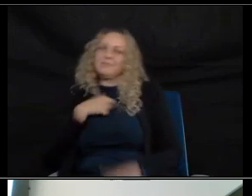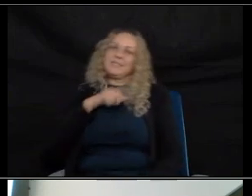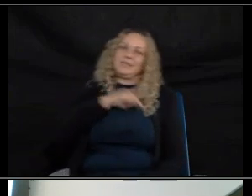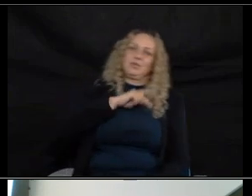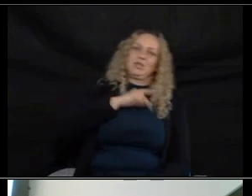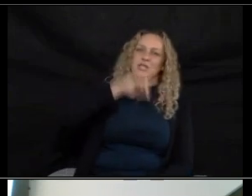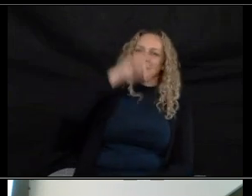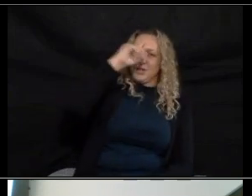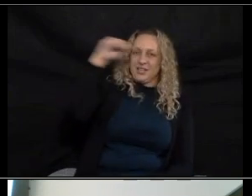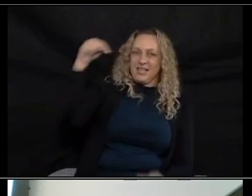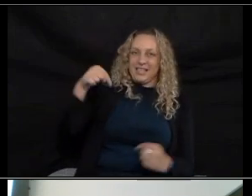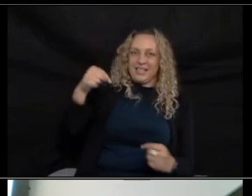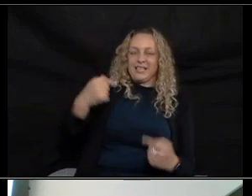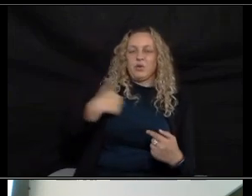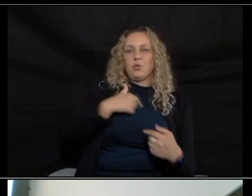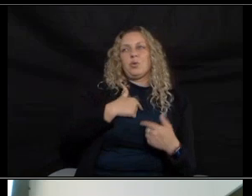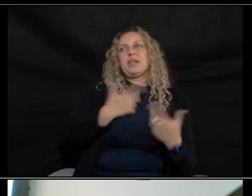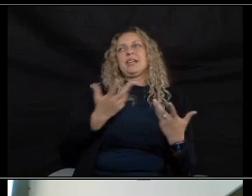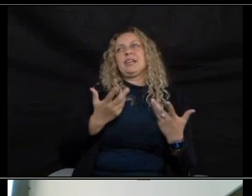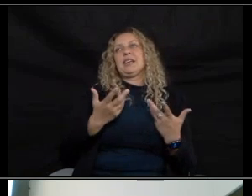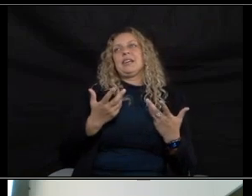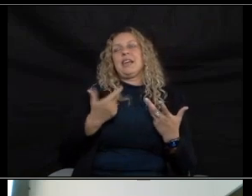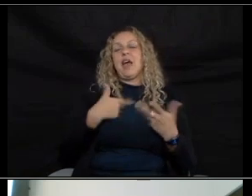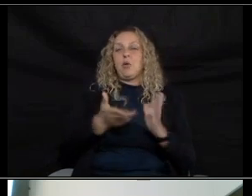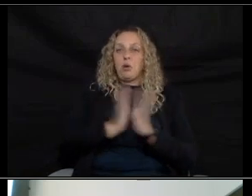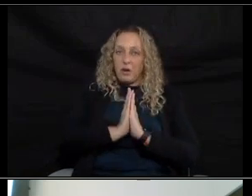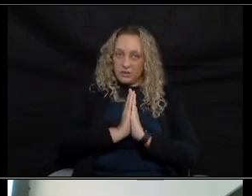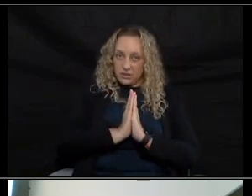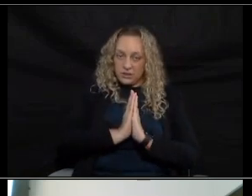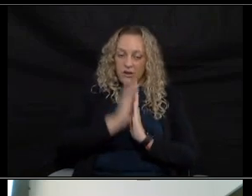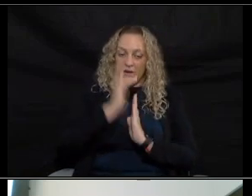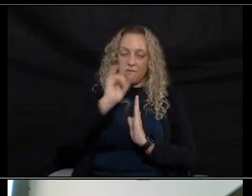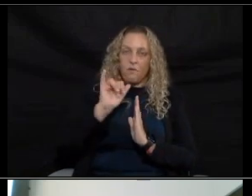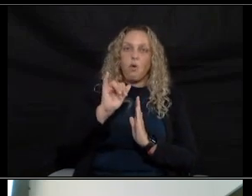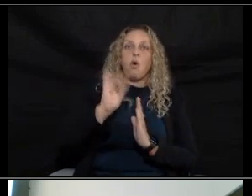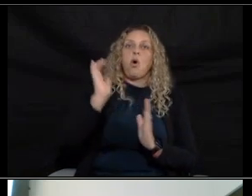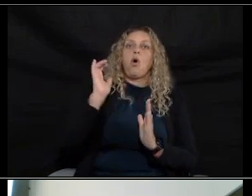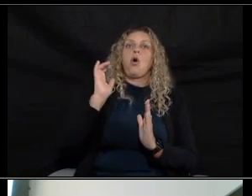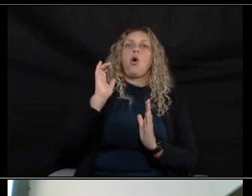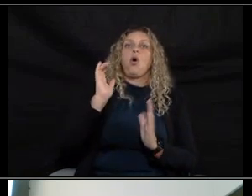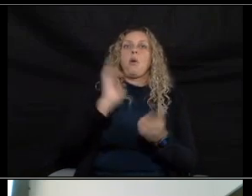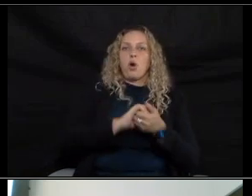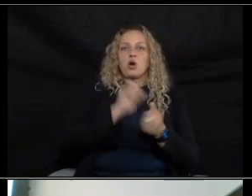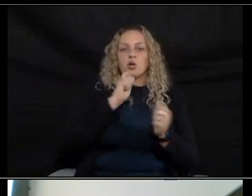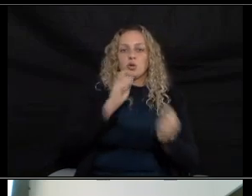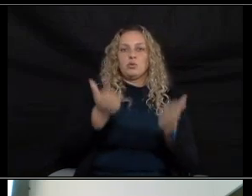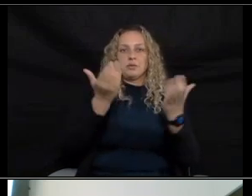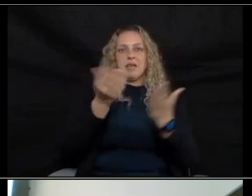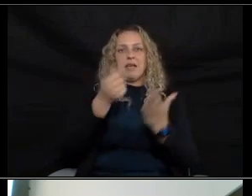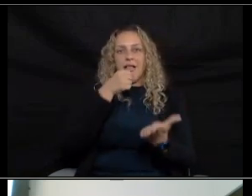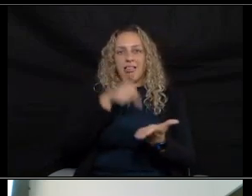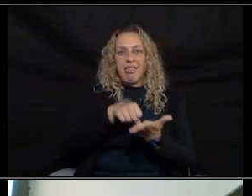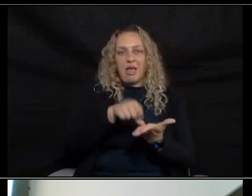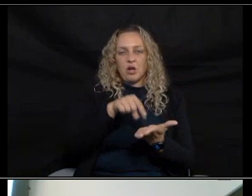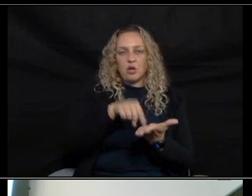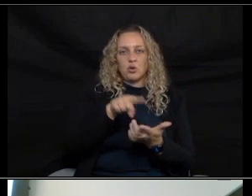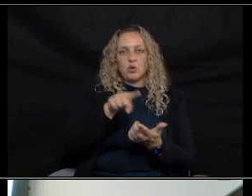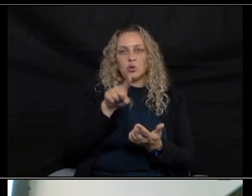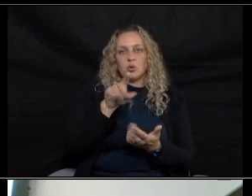my thoughts on this, we made a request for a partner on Town Square to submit a letter to the